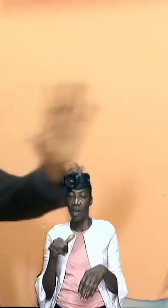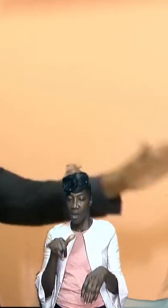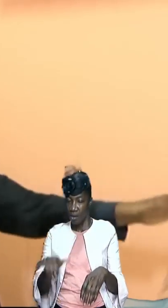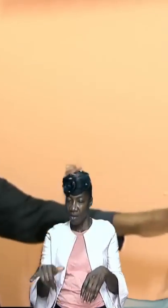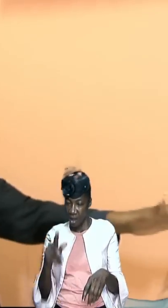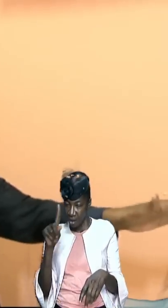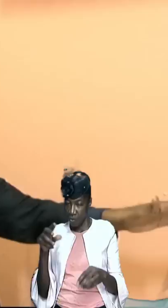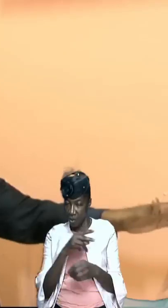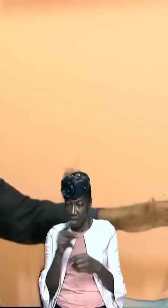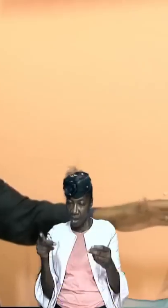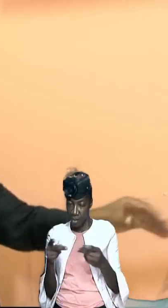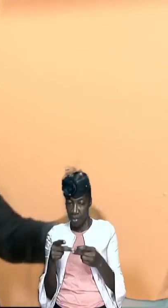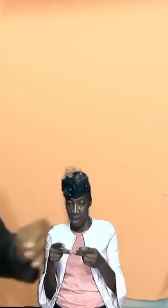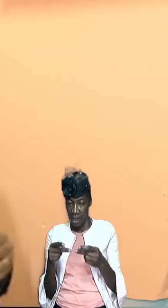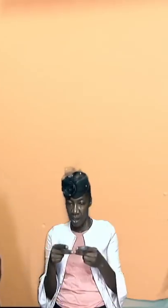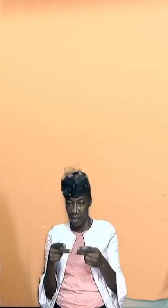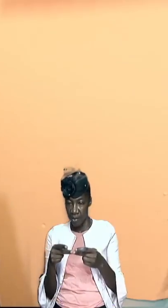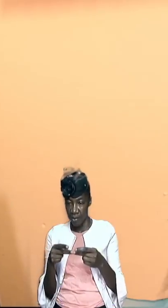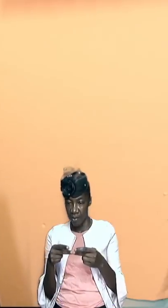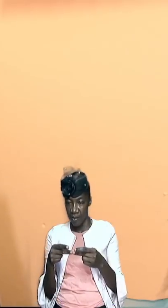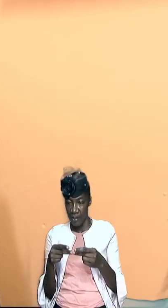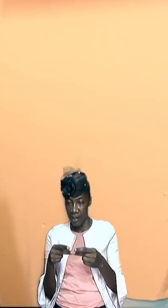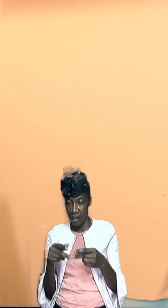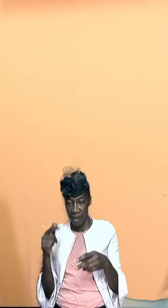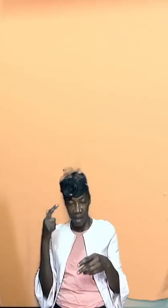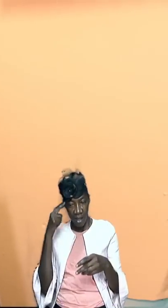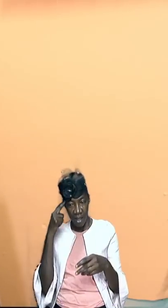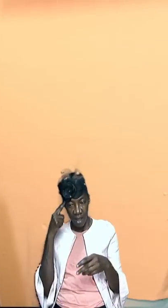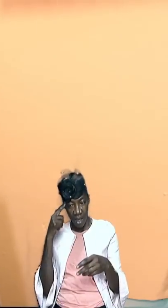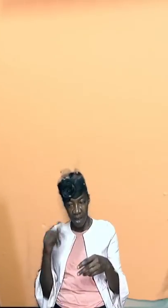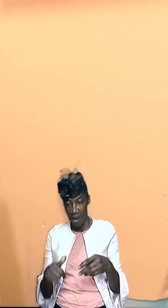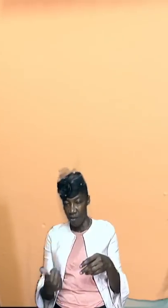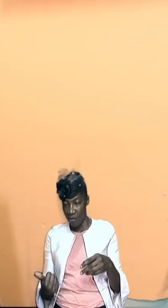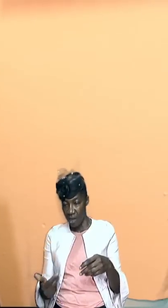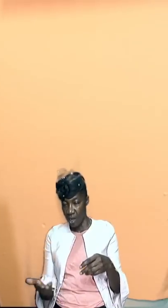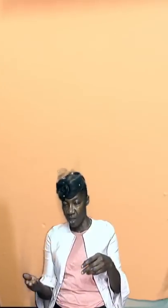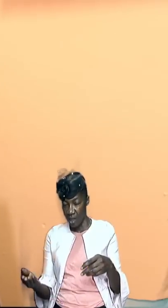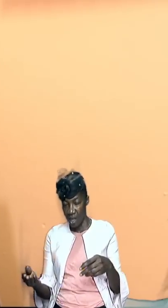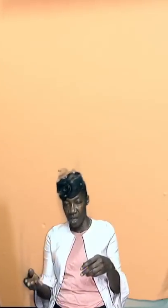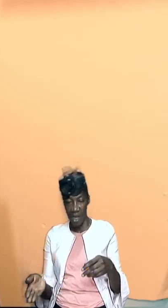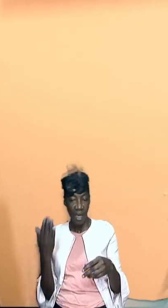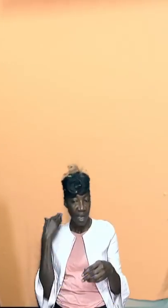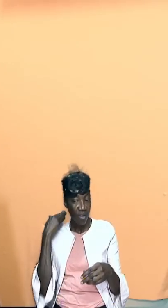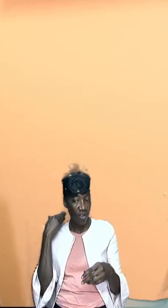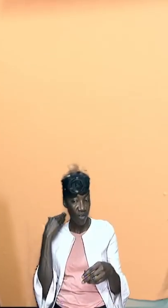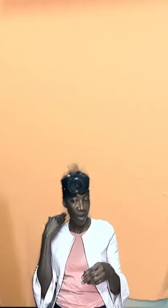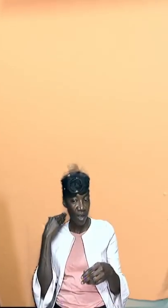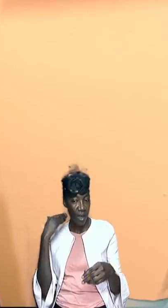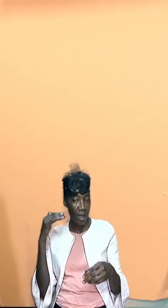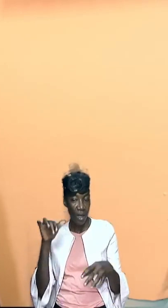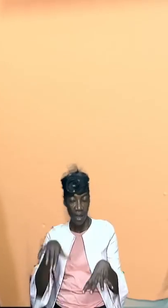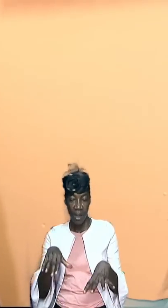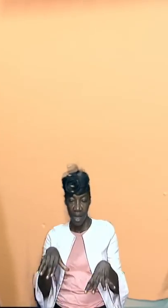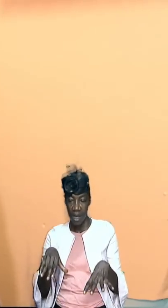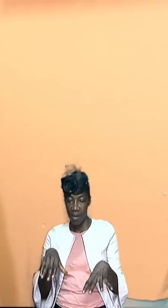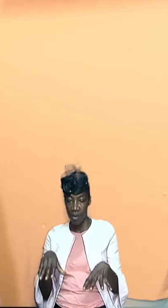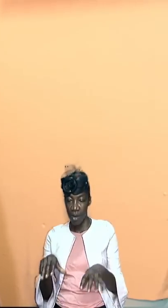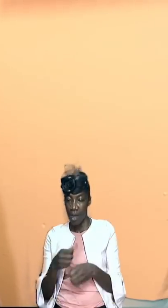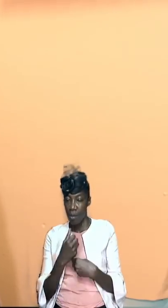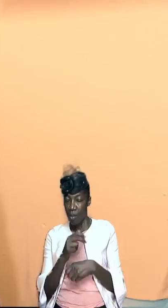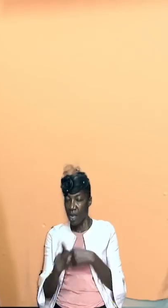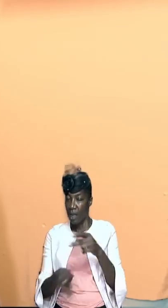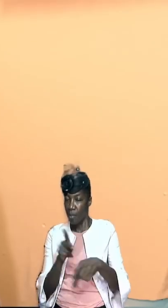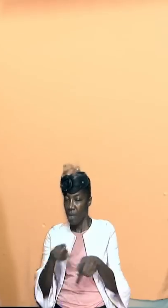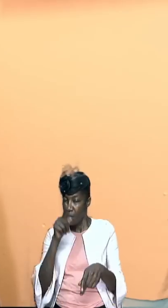than anybody else, would spread out. But can you think of anything in history that would have caused people who